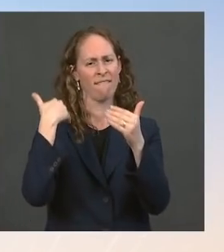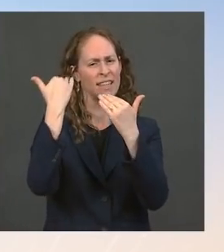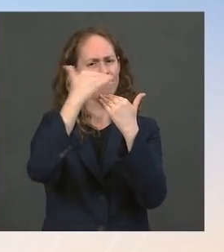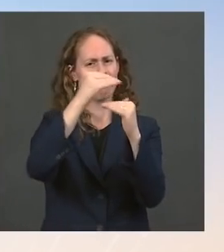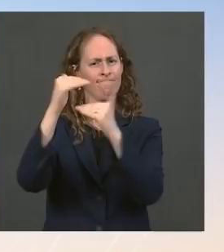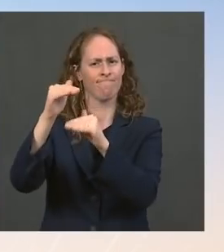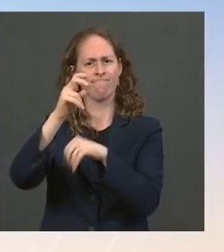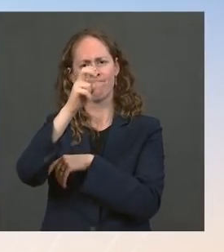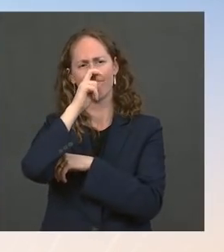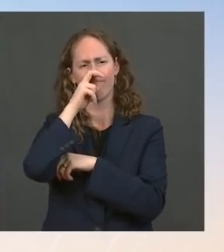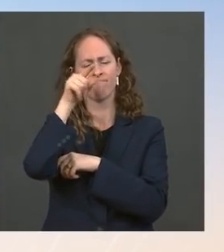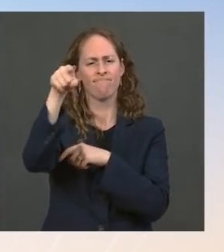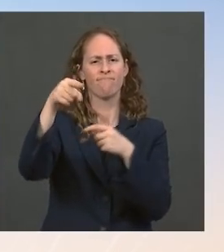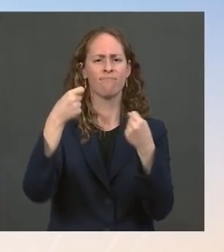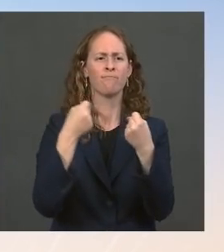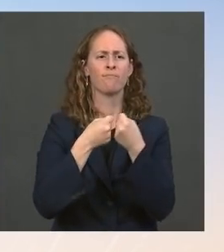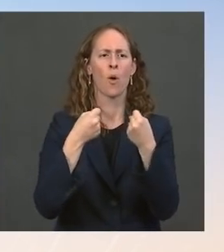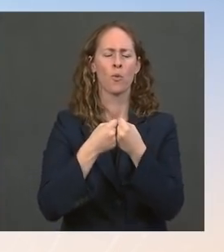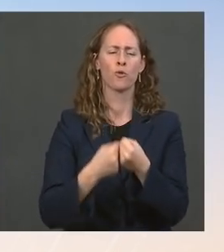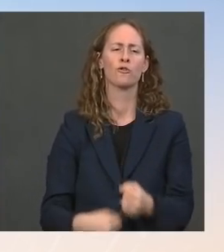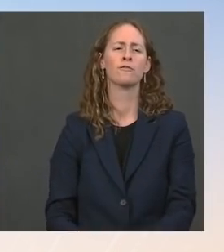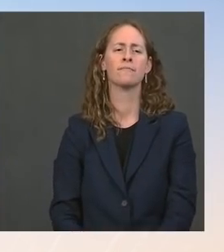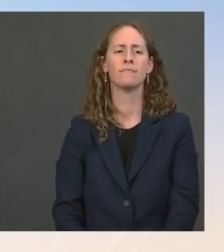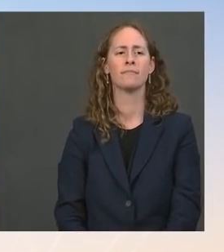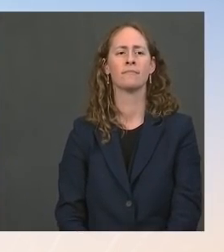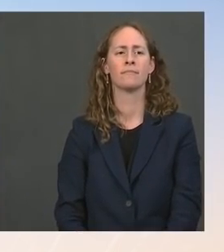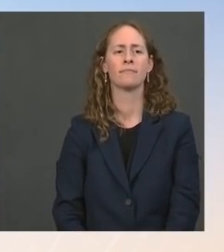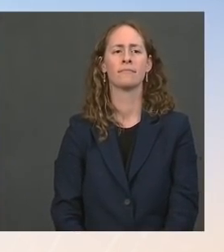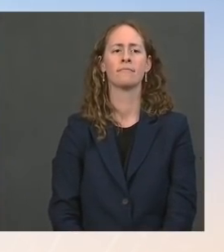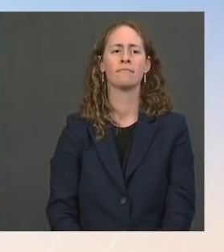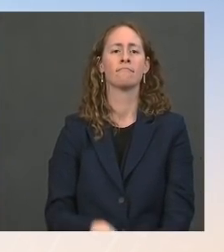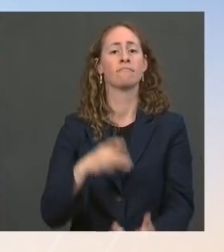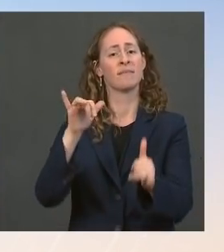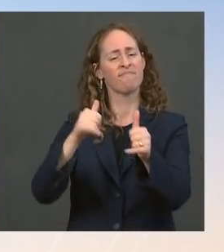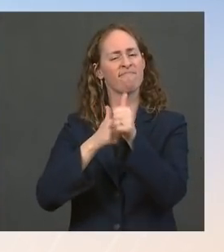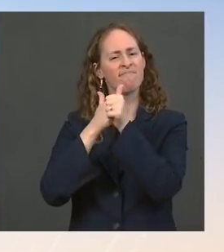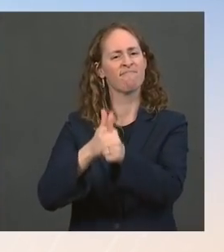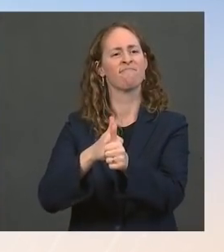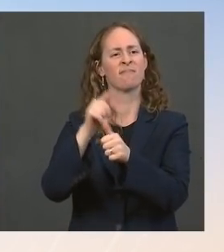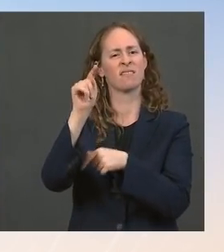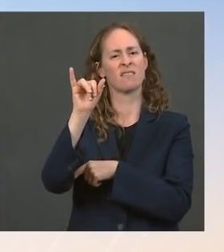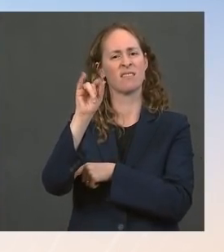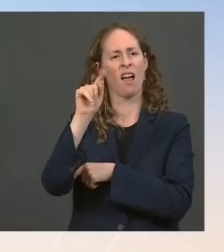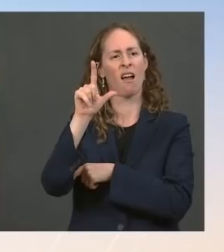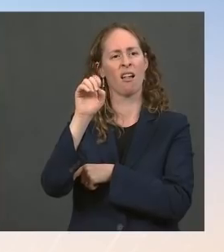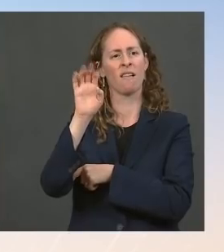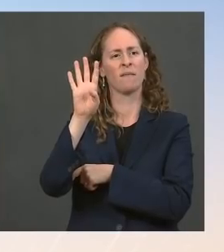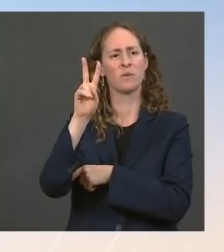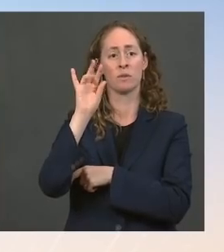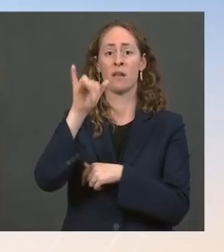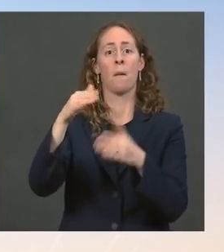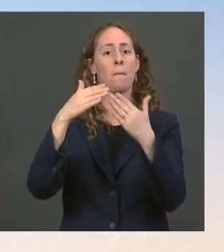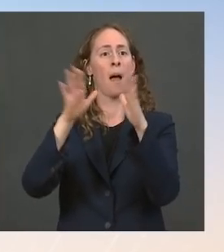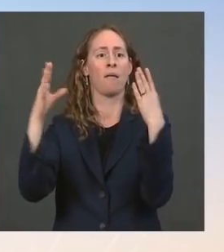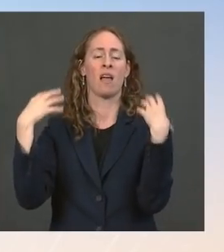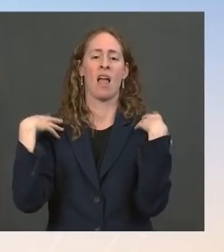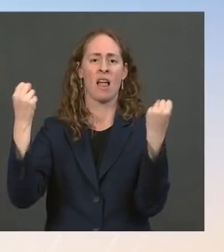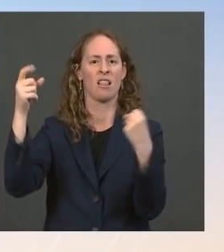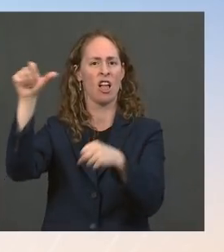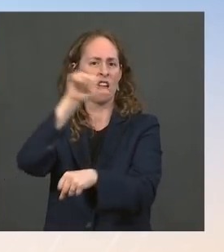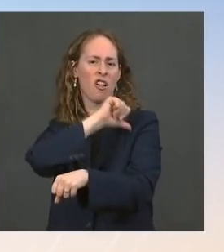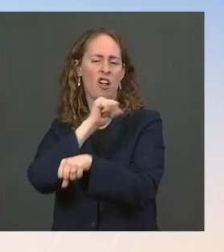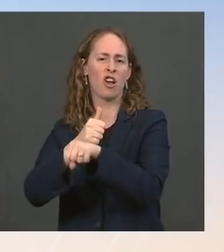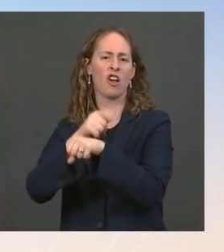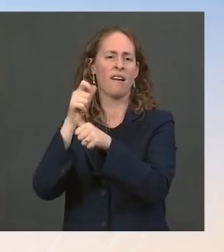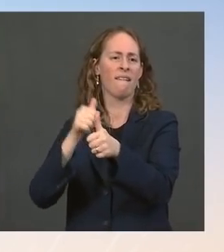includes the implementation of enforcing Title 42, which is an authority, a public health authority. It includes moving